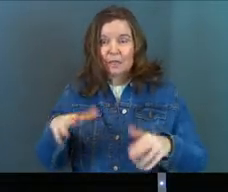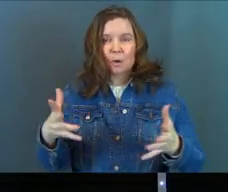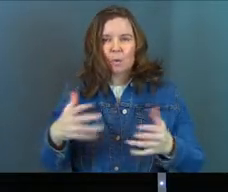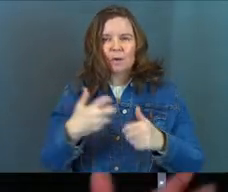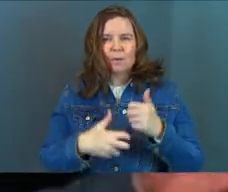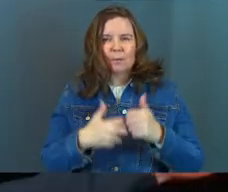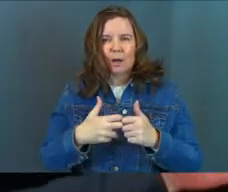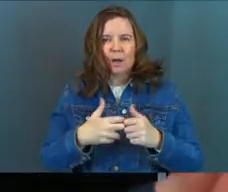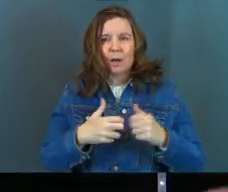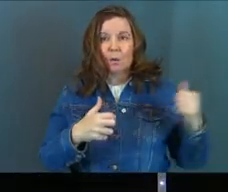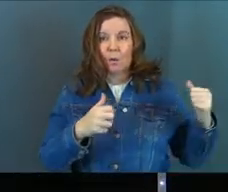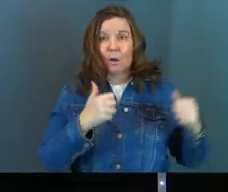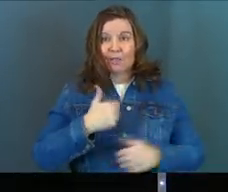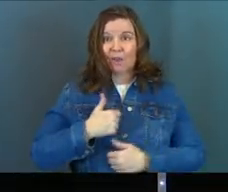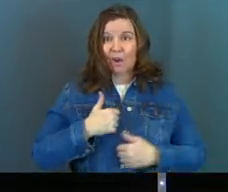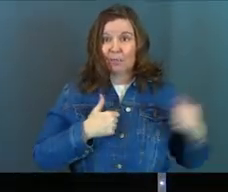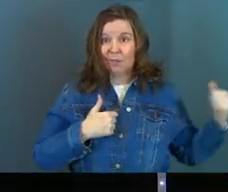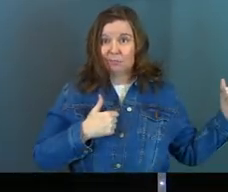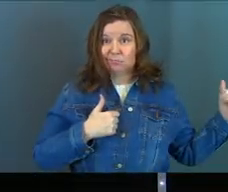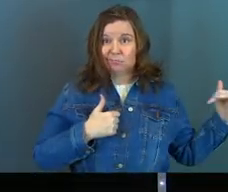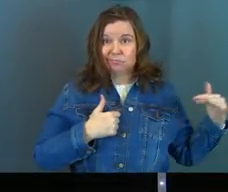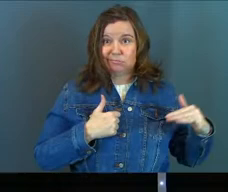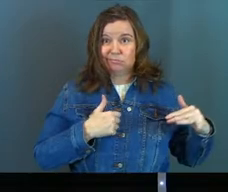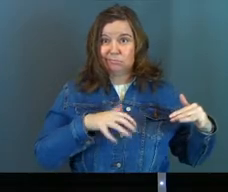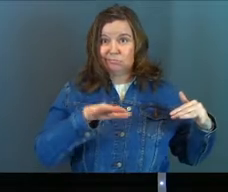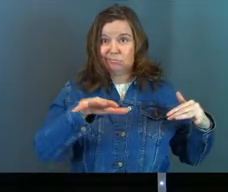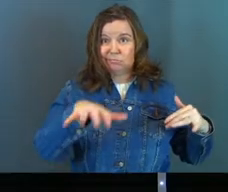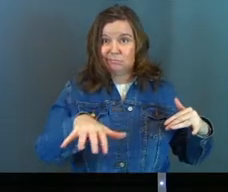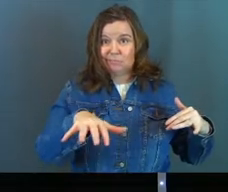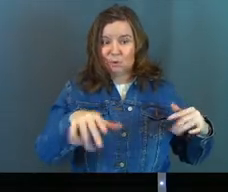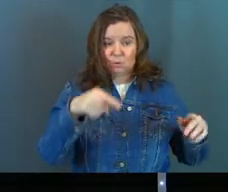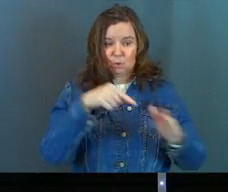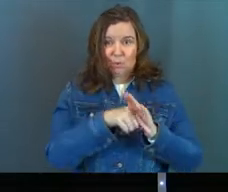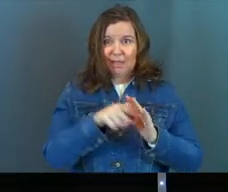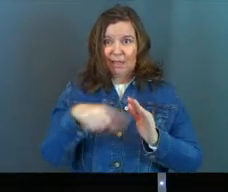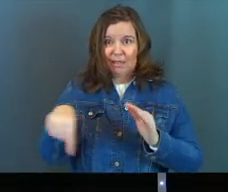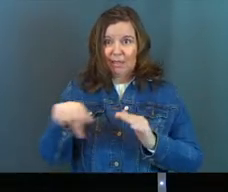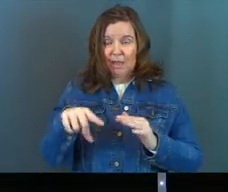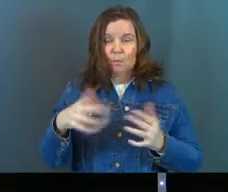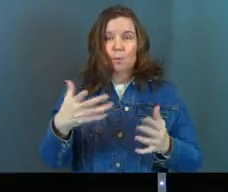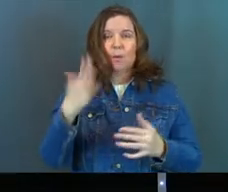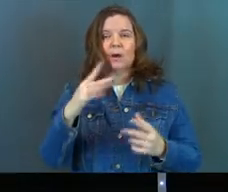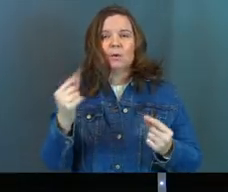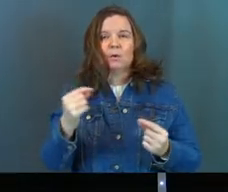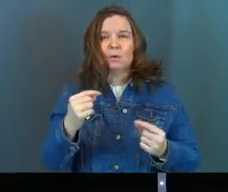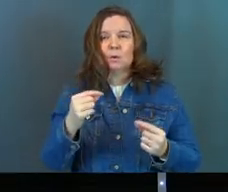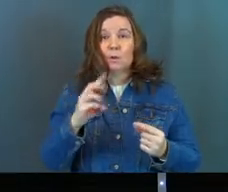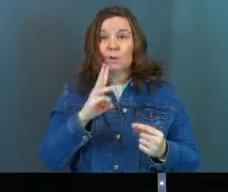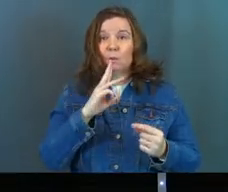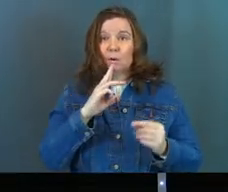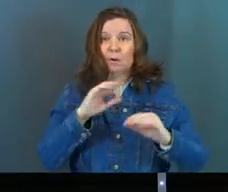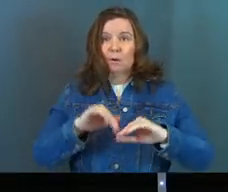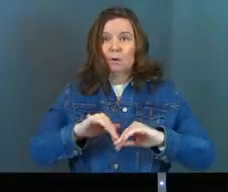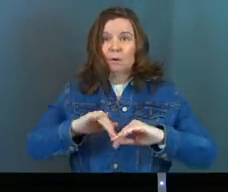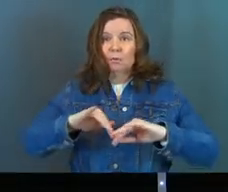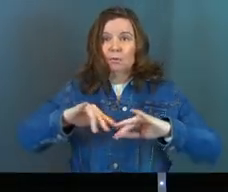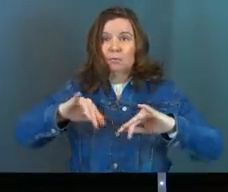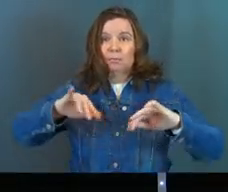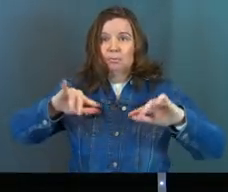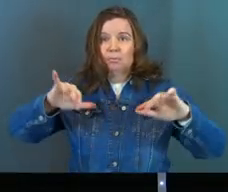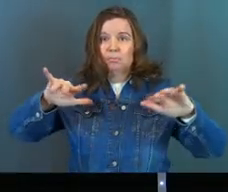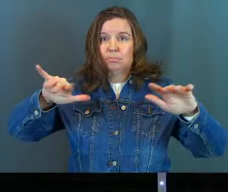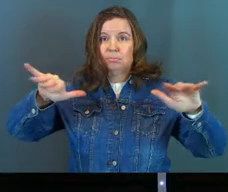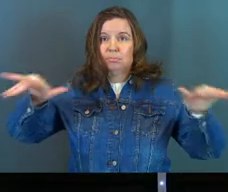what's the problem? Well, Pharaoh's army's coming up behind him to kill him. And what does God do? God parts the Red Sea. It's